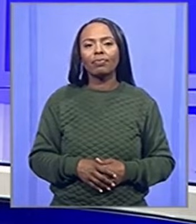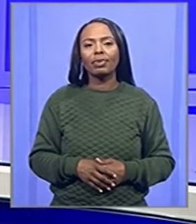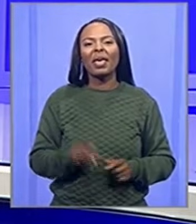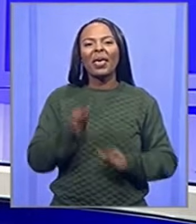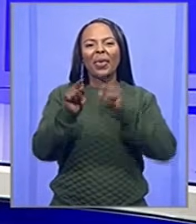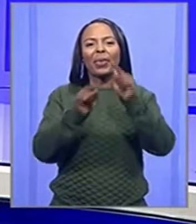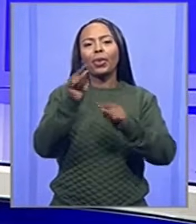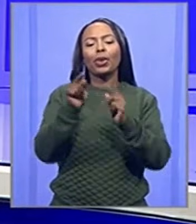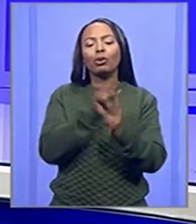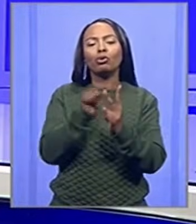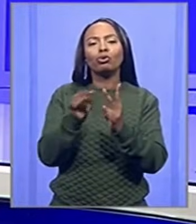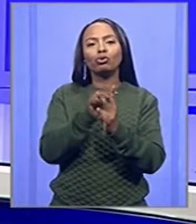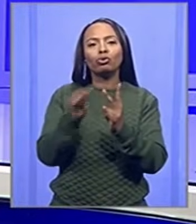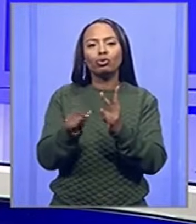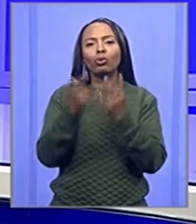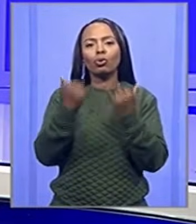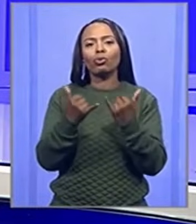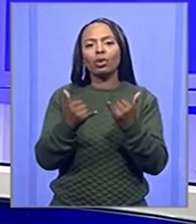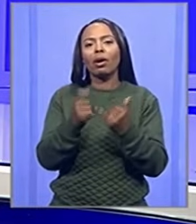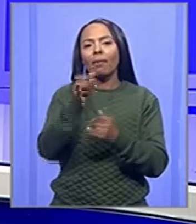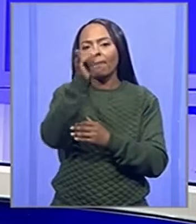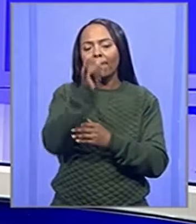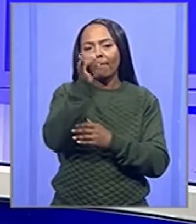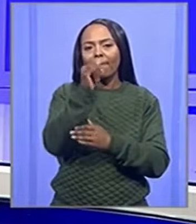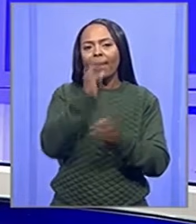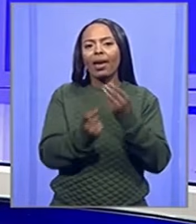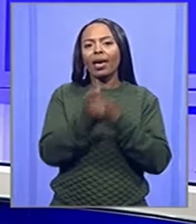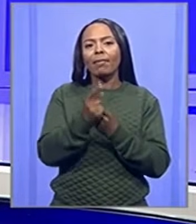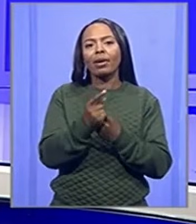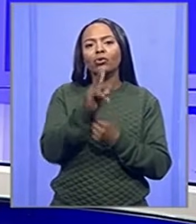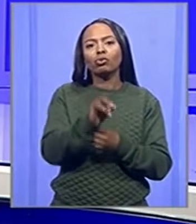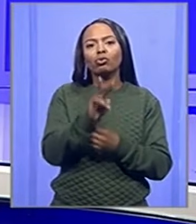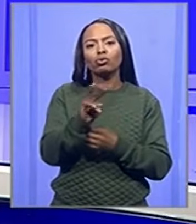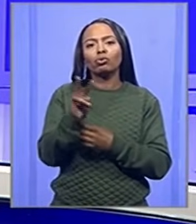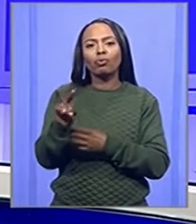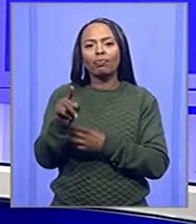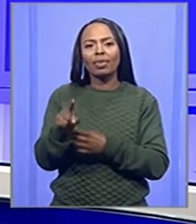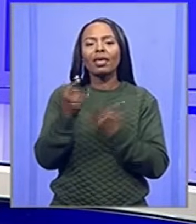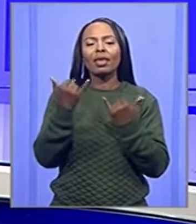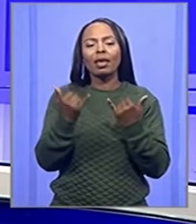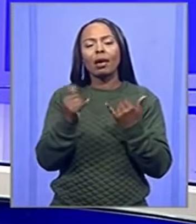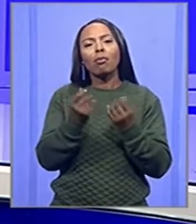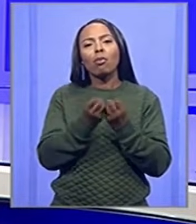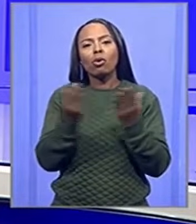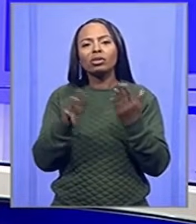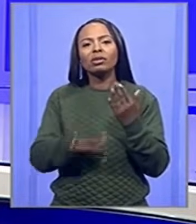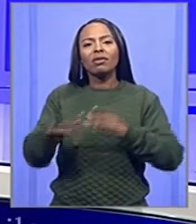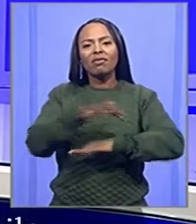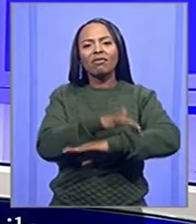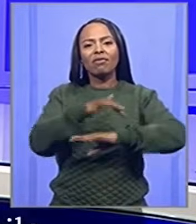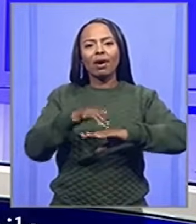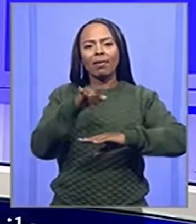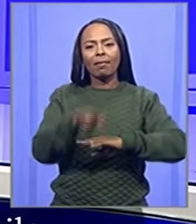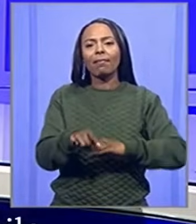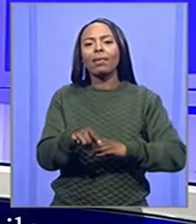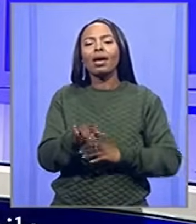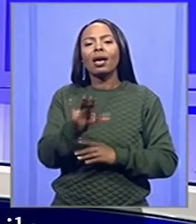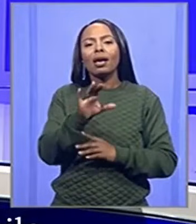Balatofadiwa ba le babedi ba kgetsi ya bogodu ya Tlhakole wa 2020 ya kwa polaseng ya ga mopresidente